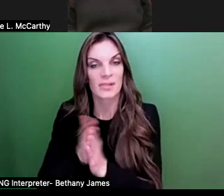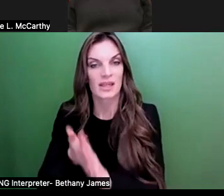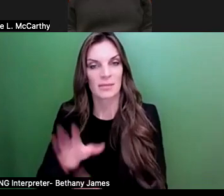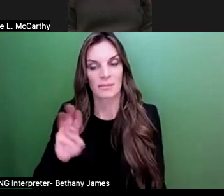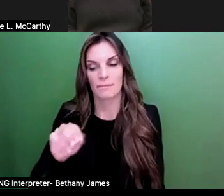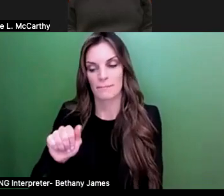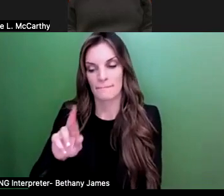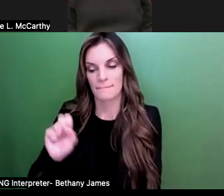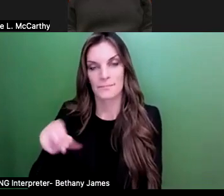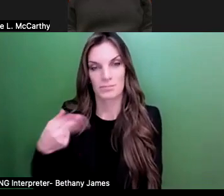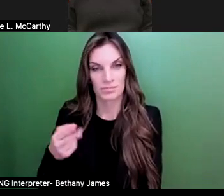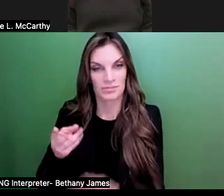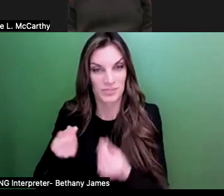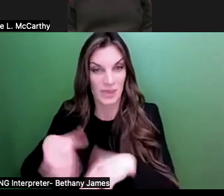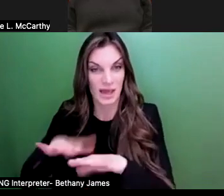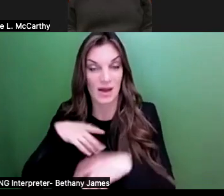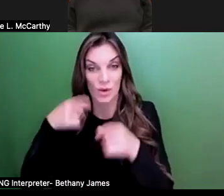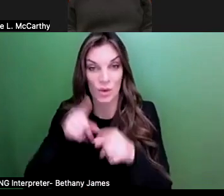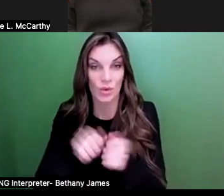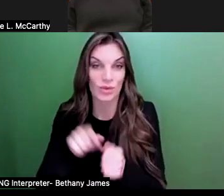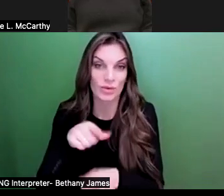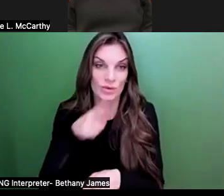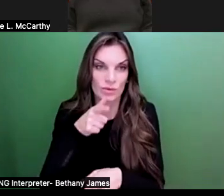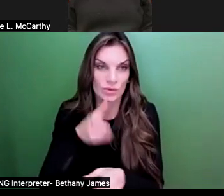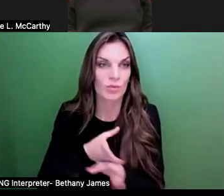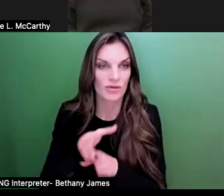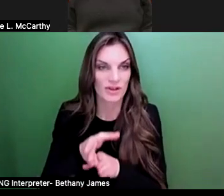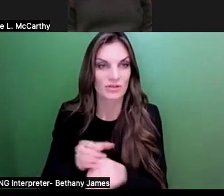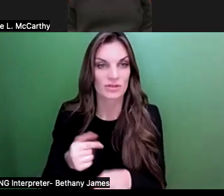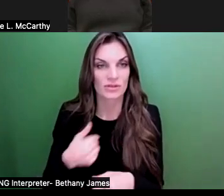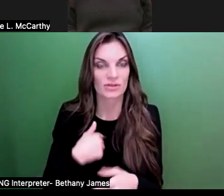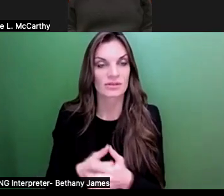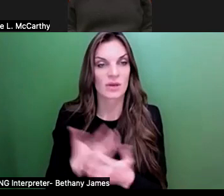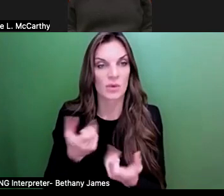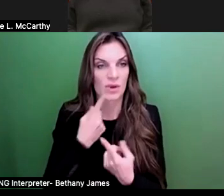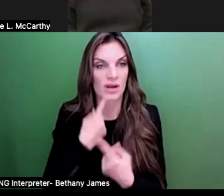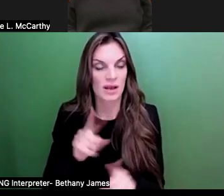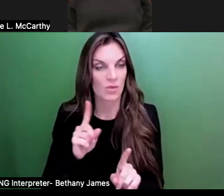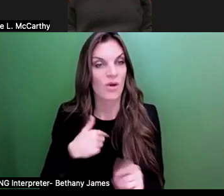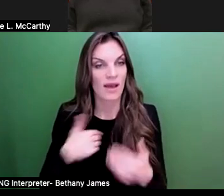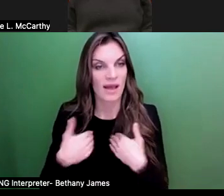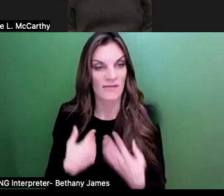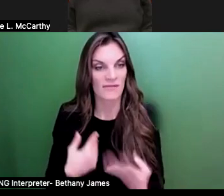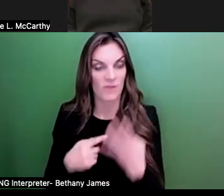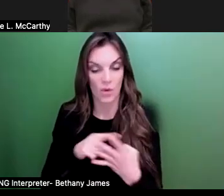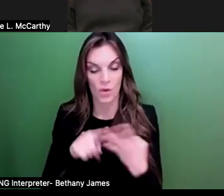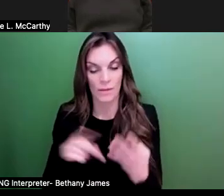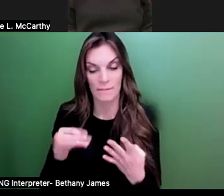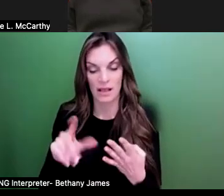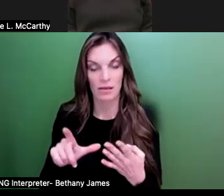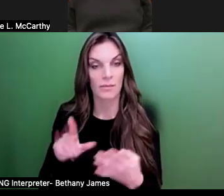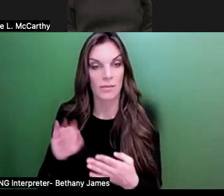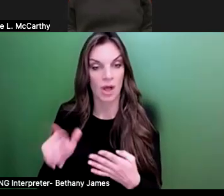I agree with everybody. Professional people are the ones to do the long term. I would like to announce that we do have 4 pickleball courts already down at